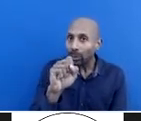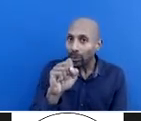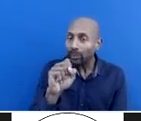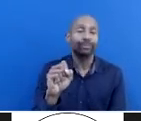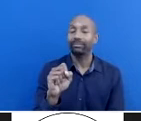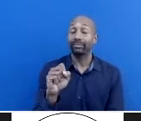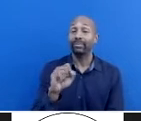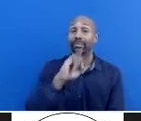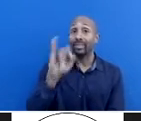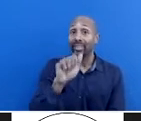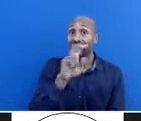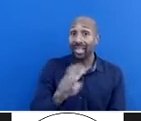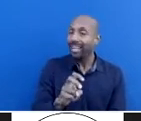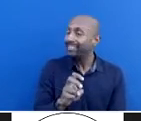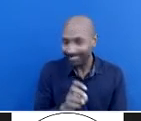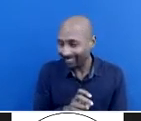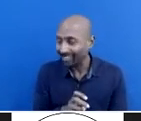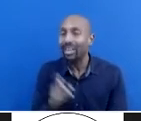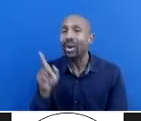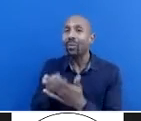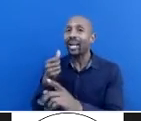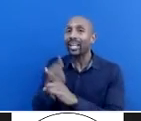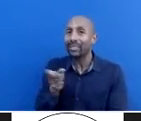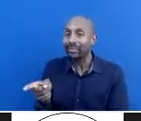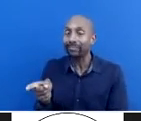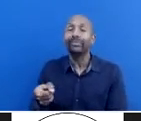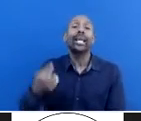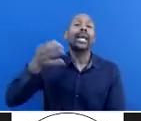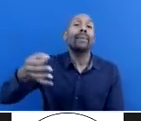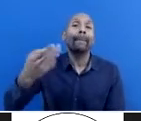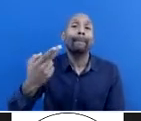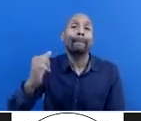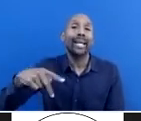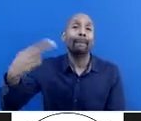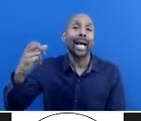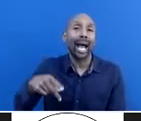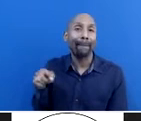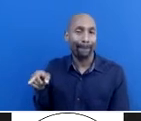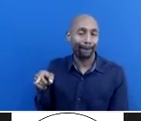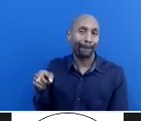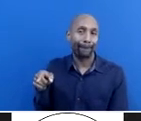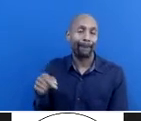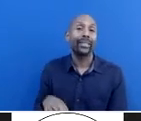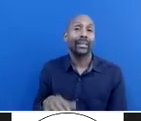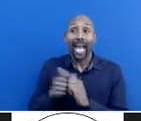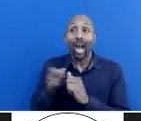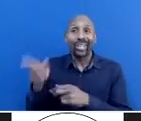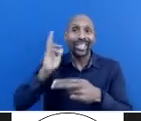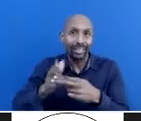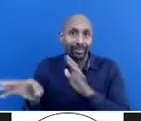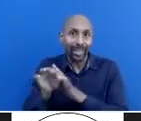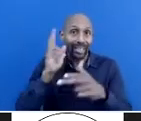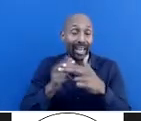the works of Jamal Cyrus is hip hop. It's in the naming of the pieces, and it's in